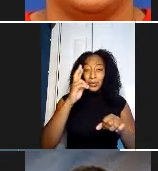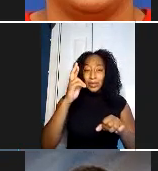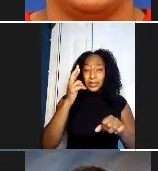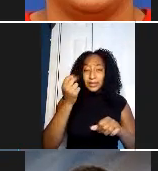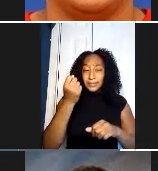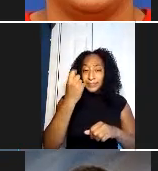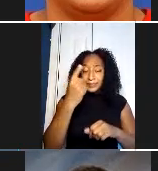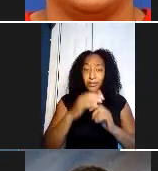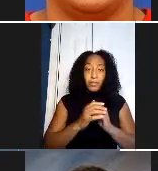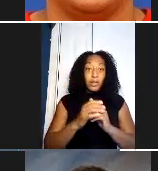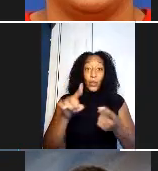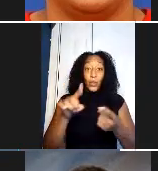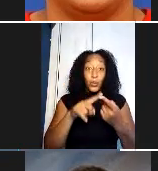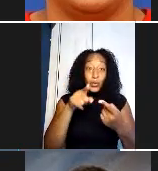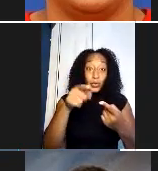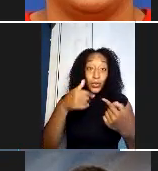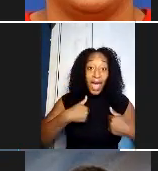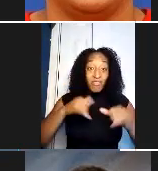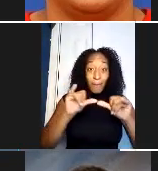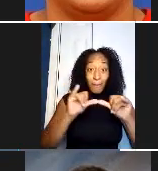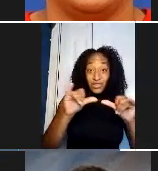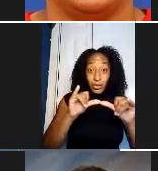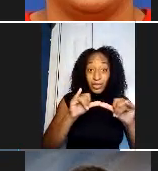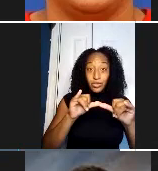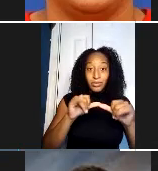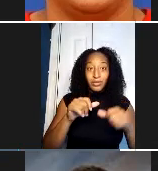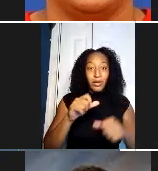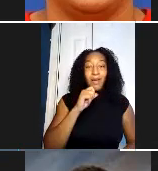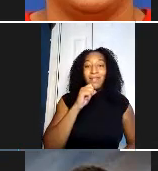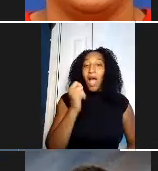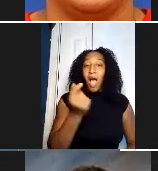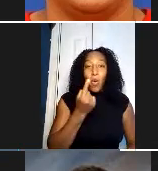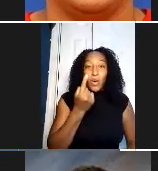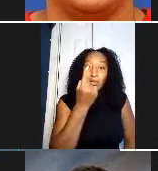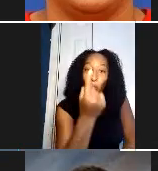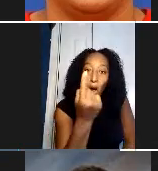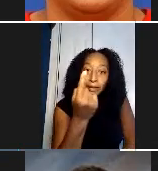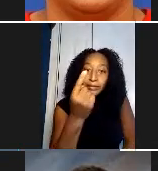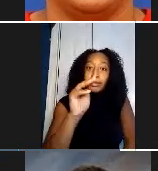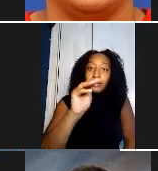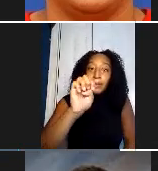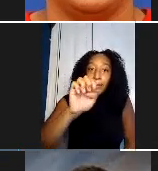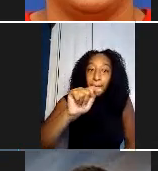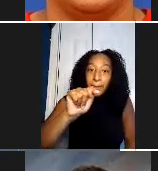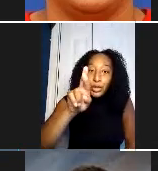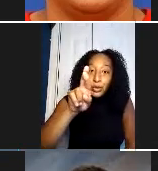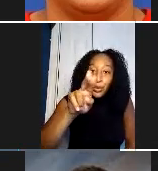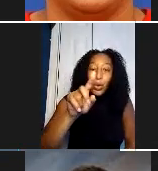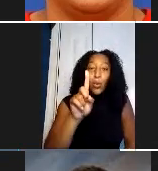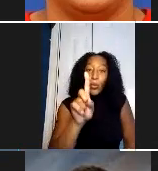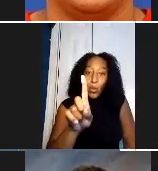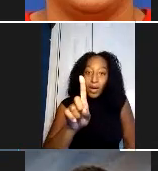one. Our measurements aren't always 1 meter, 1 kilogram, 1 second, 1